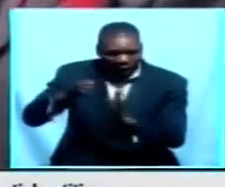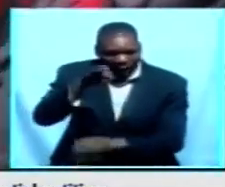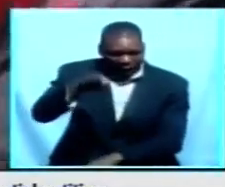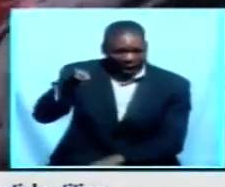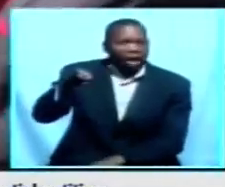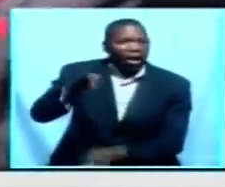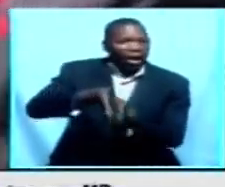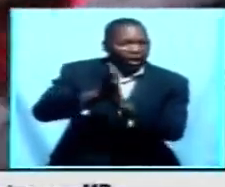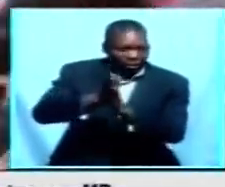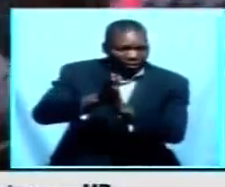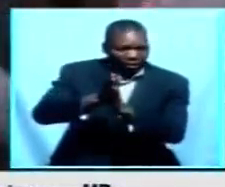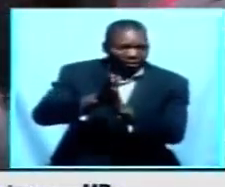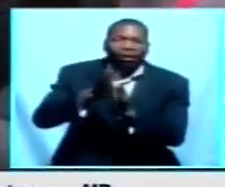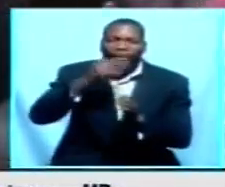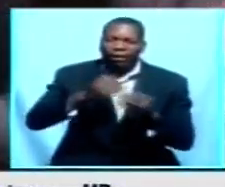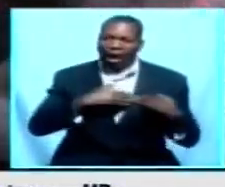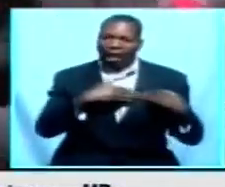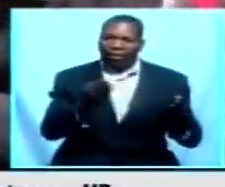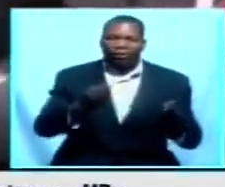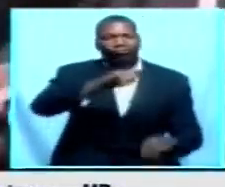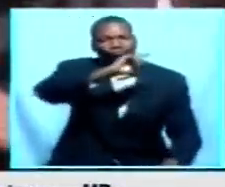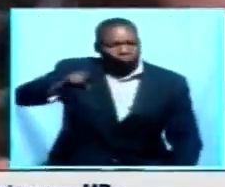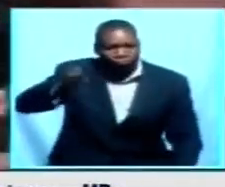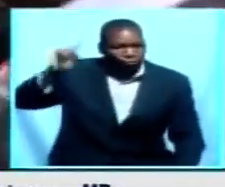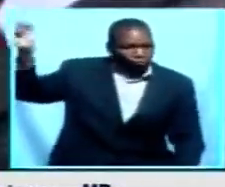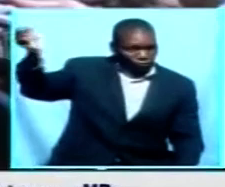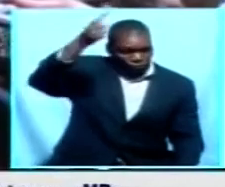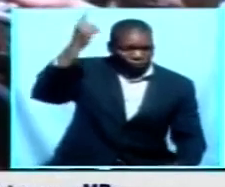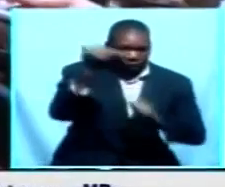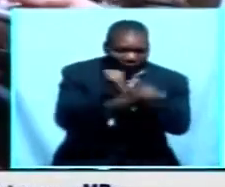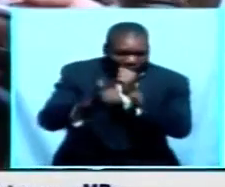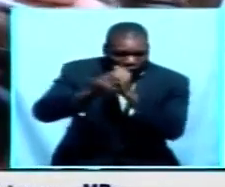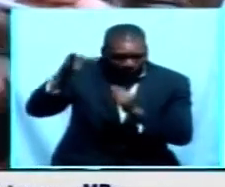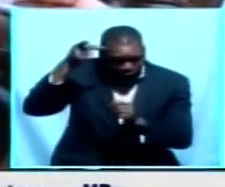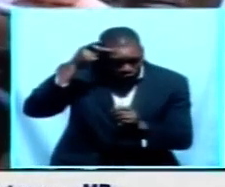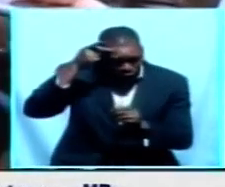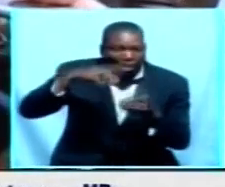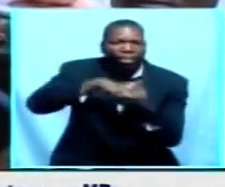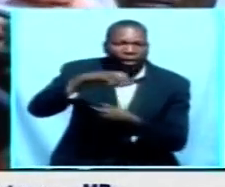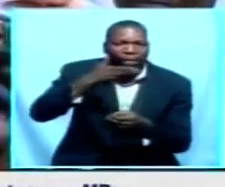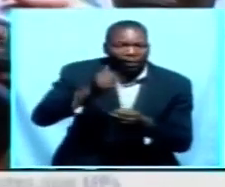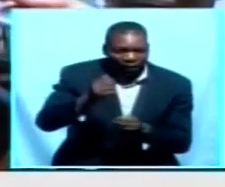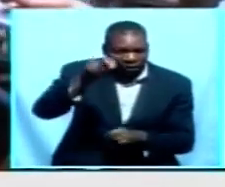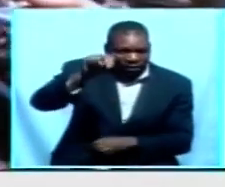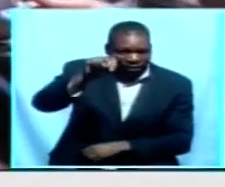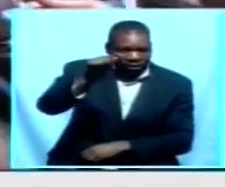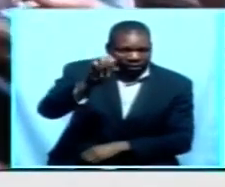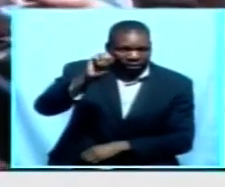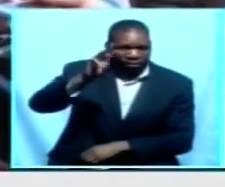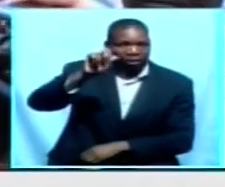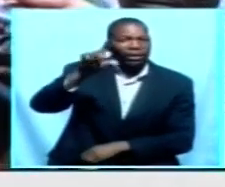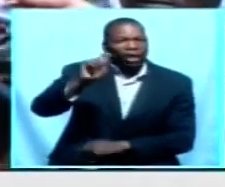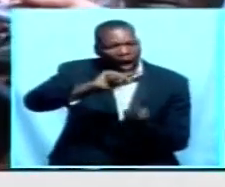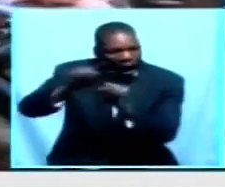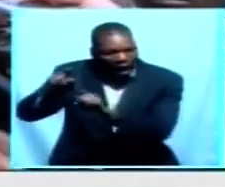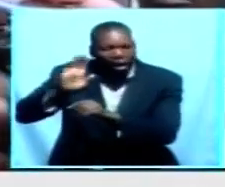Hichilema to openly condemn political violence across the country. Let him go to Namwala, stop his supporters, tell his supporters to stop